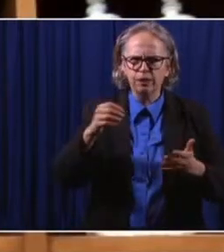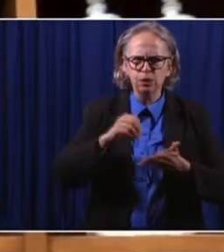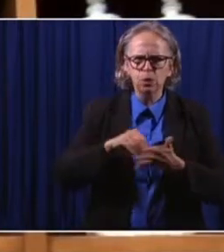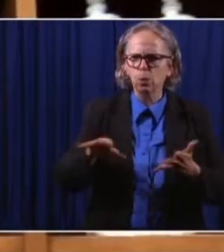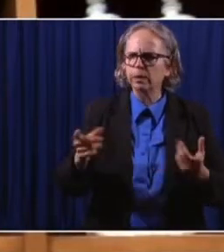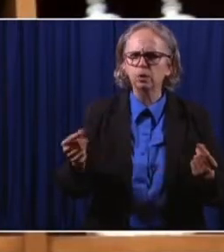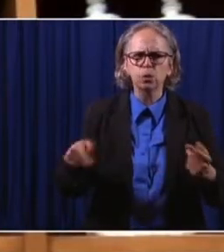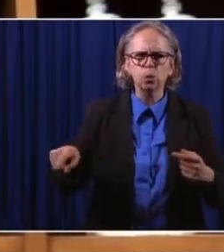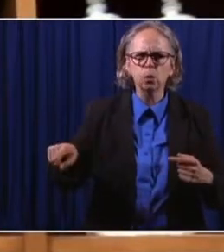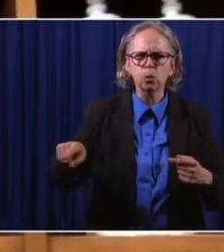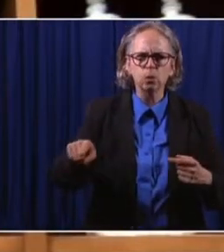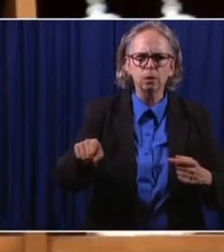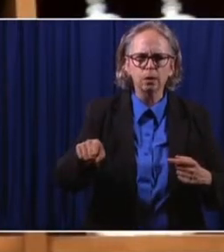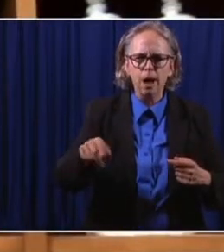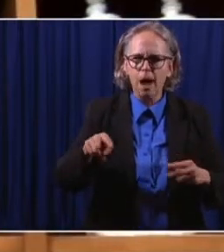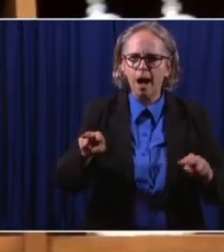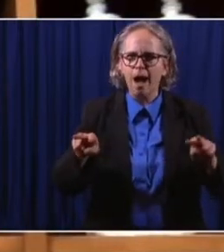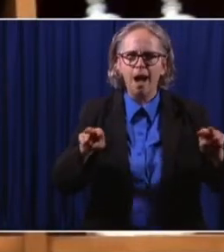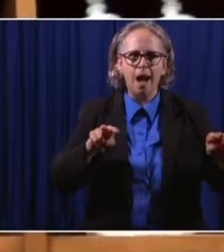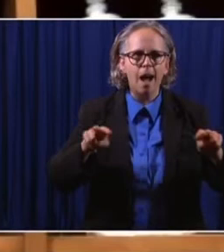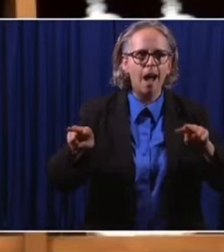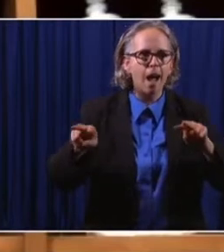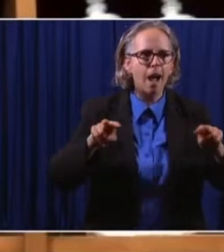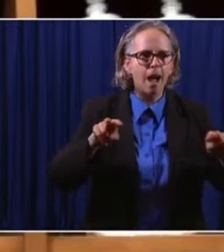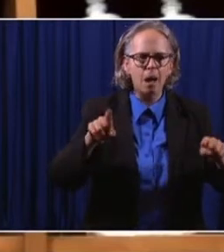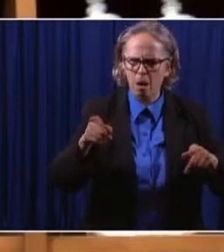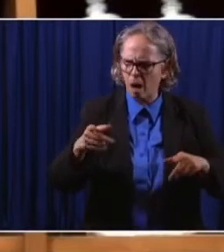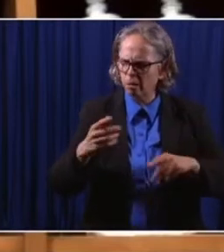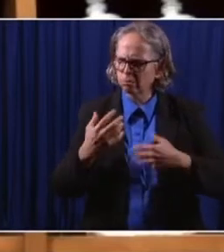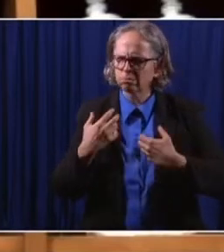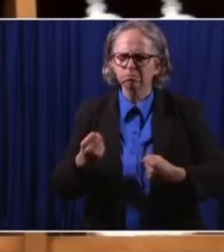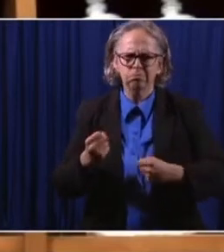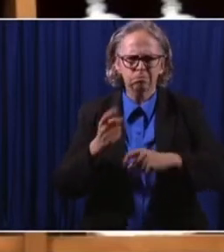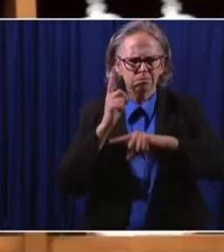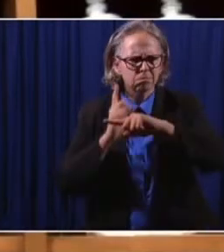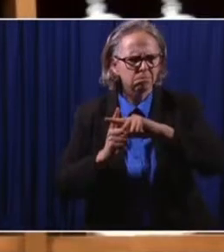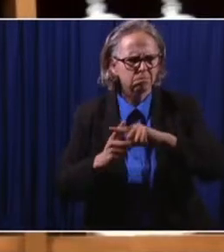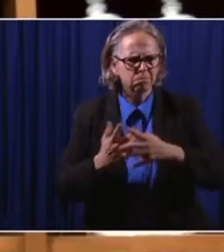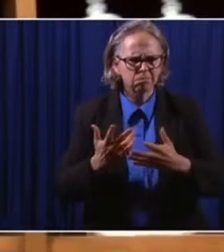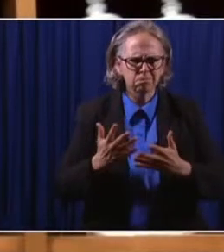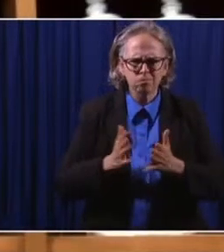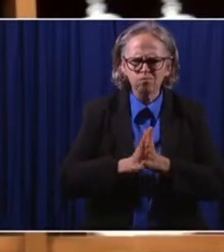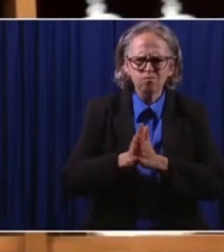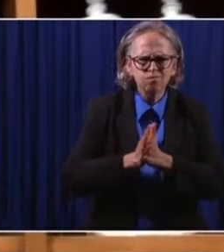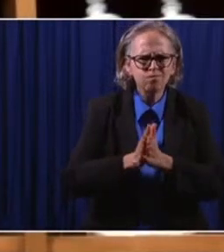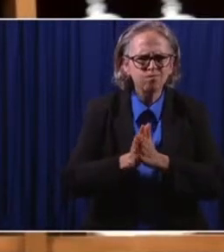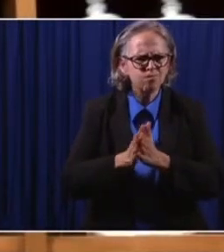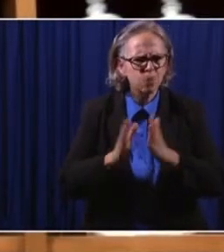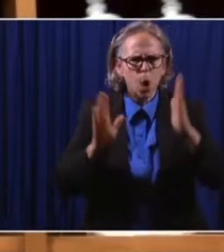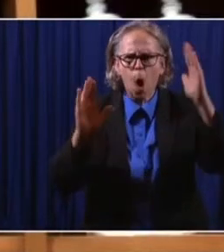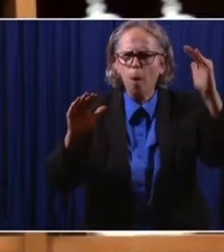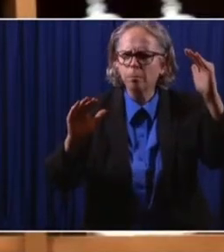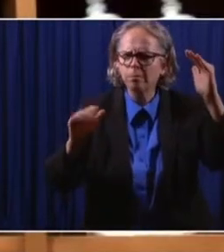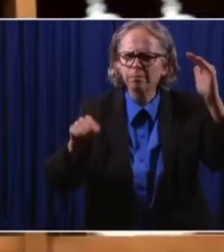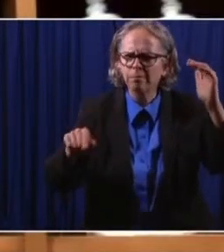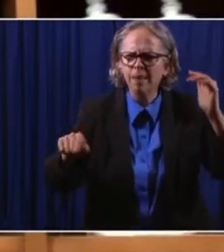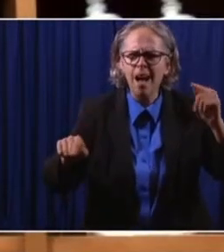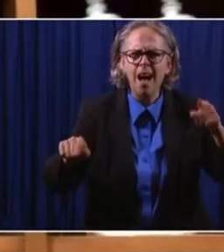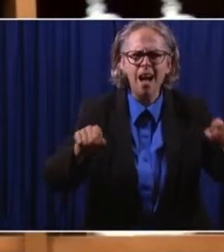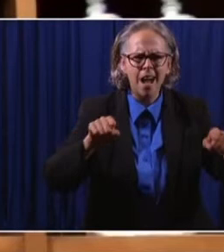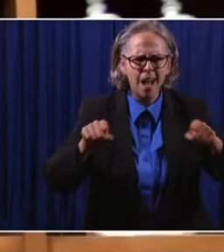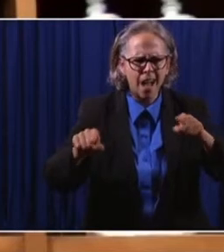level of perseverance, hope, and optimism about the ability for us to work together to be able to take our campus and to be able to stay on campus. I